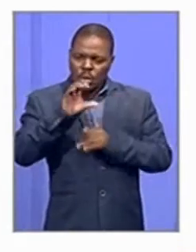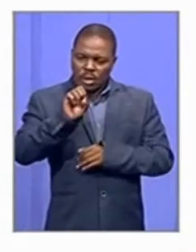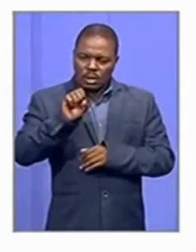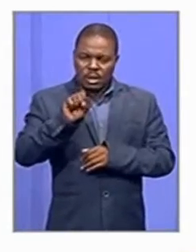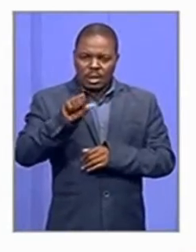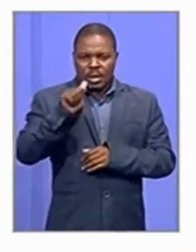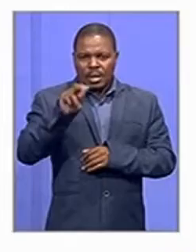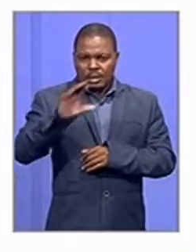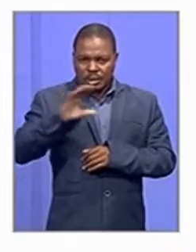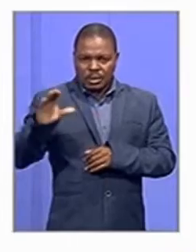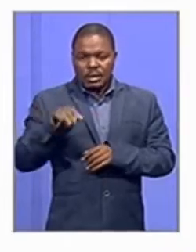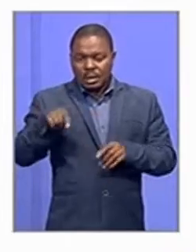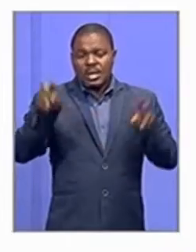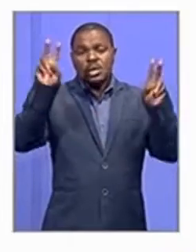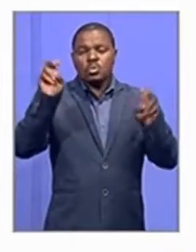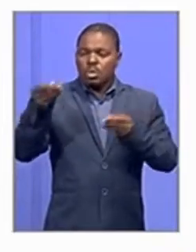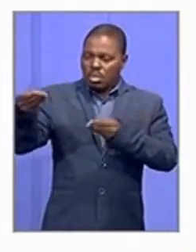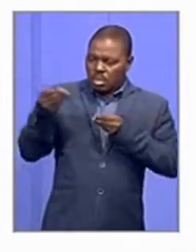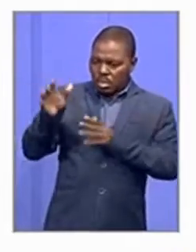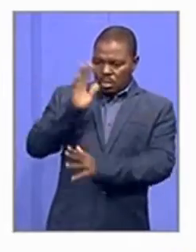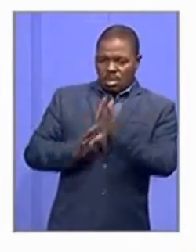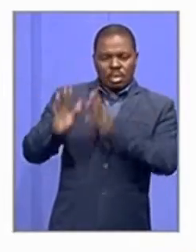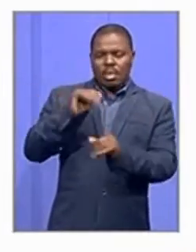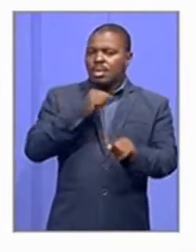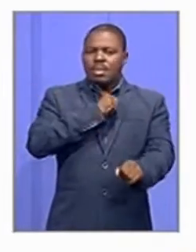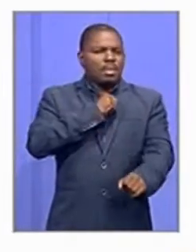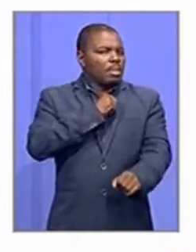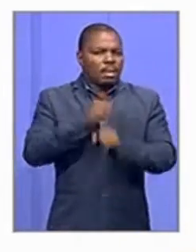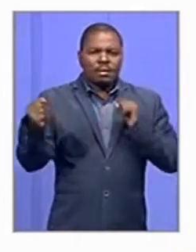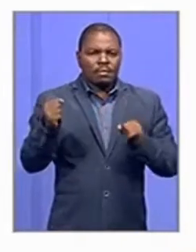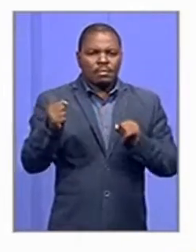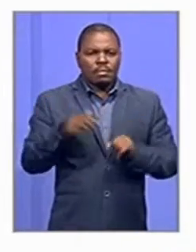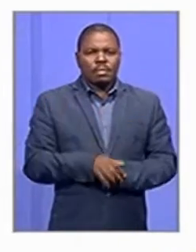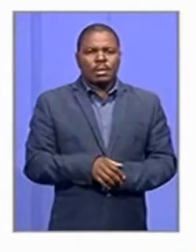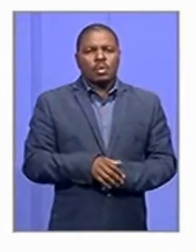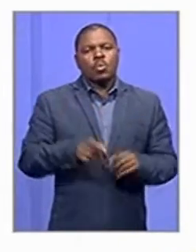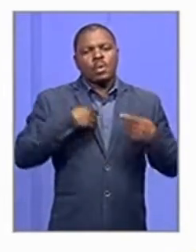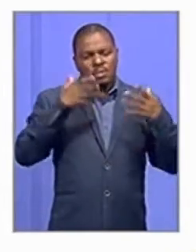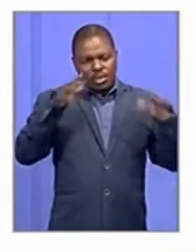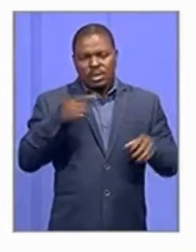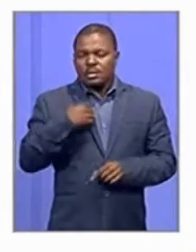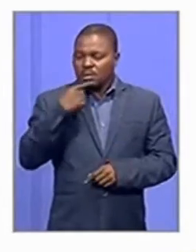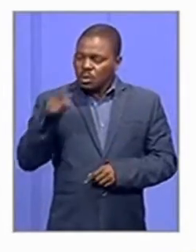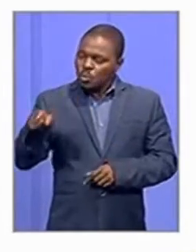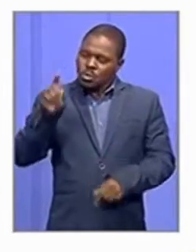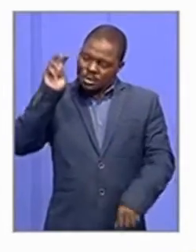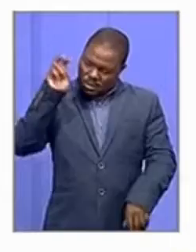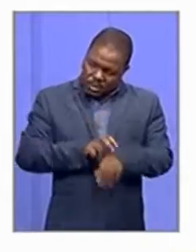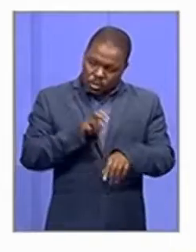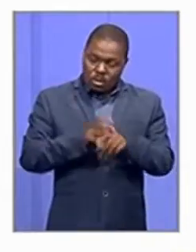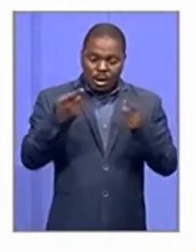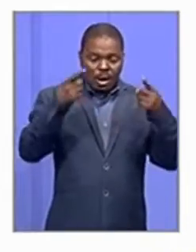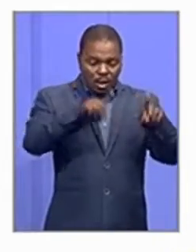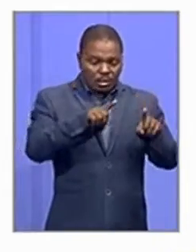matter was never brought to us in terms of reneging. We said, go and honor the agreement you